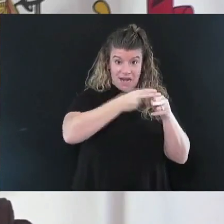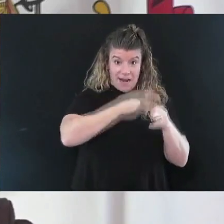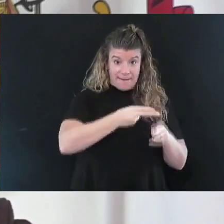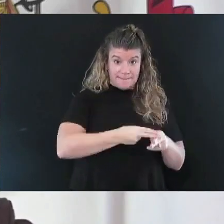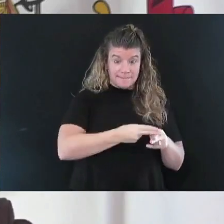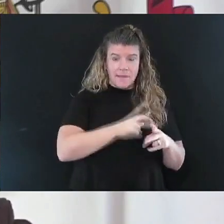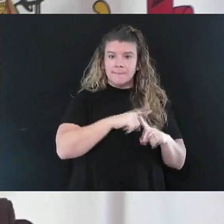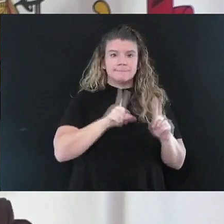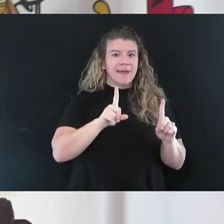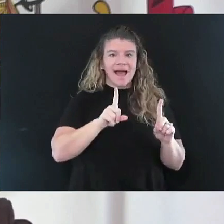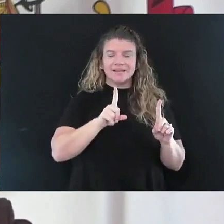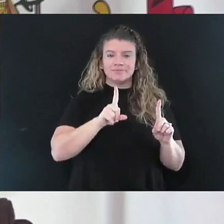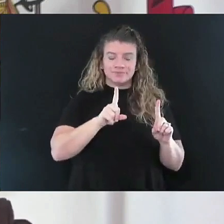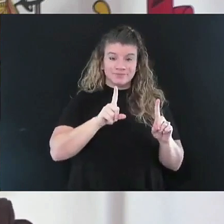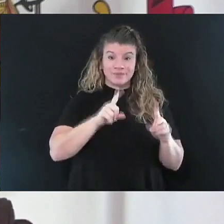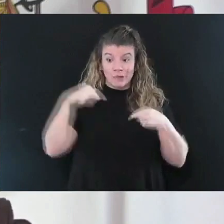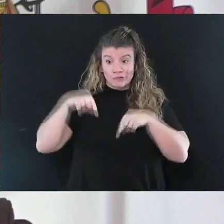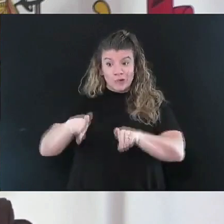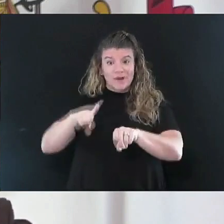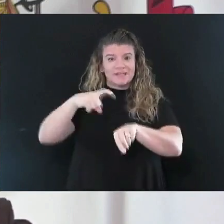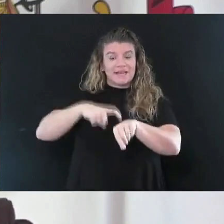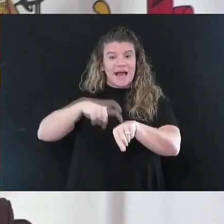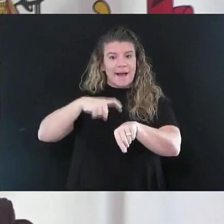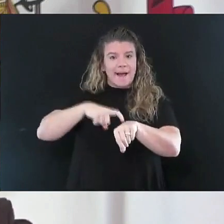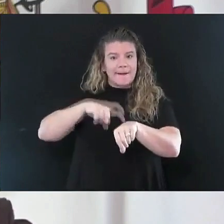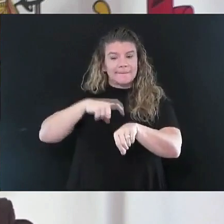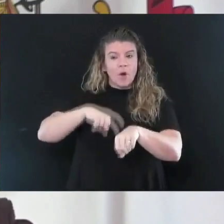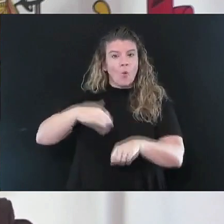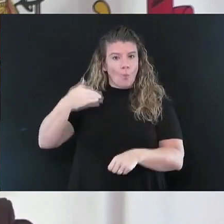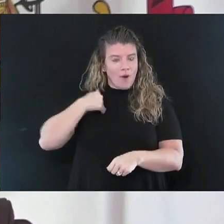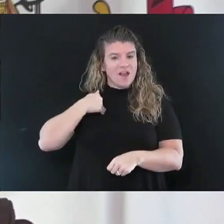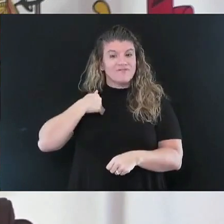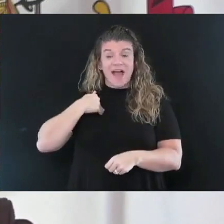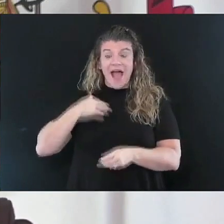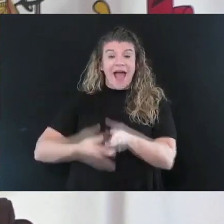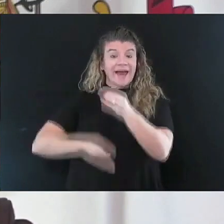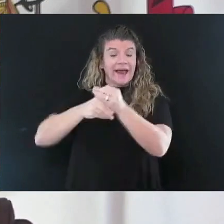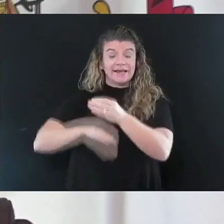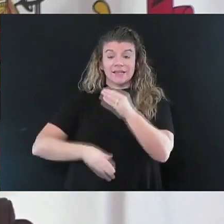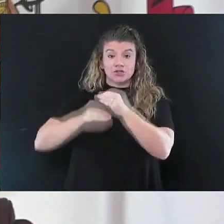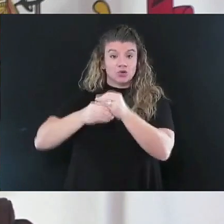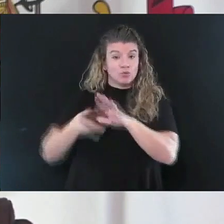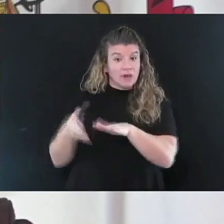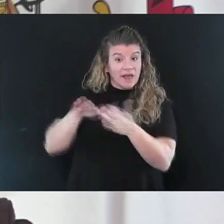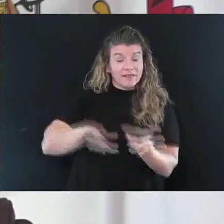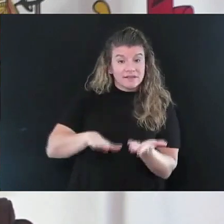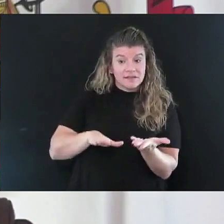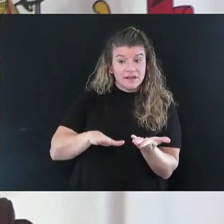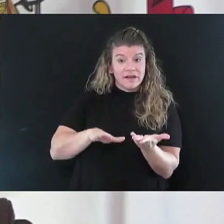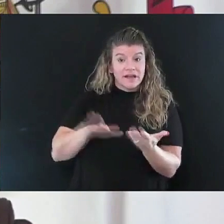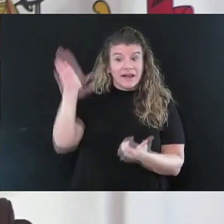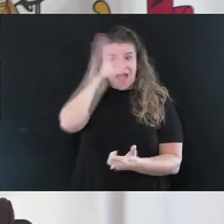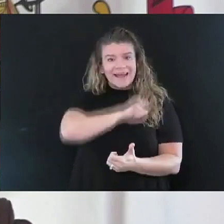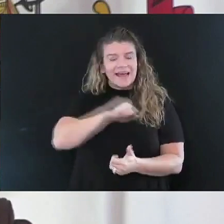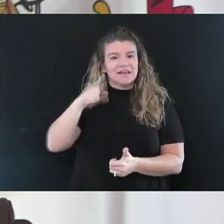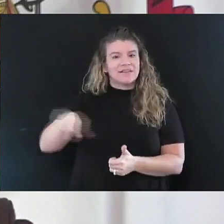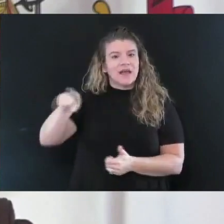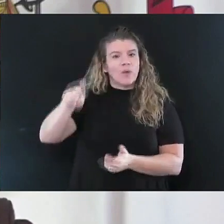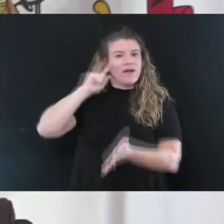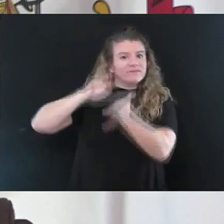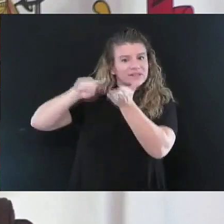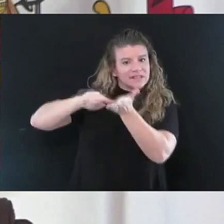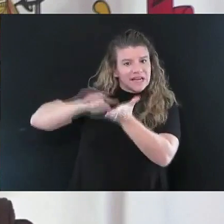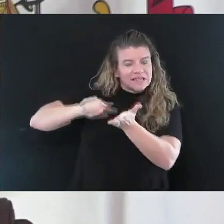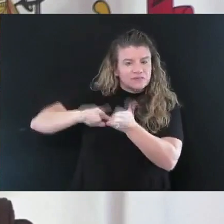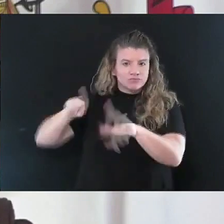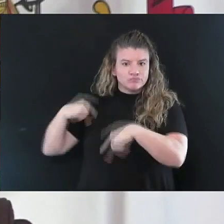throughout time, we have had additional deaths that I guess we have been investigating and everything